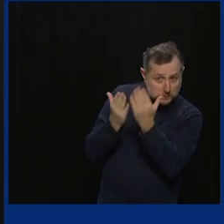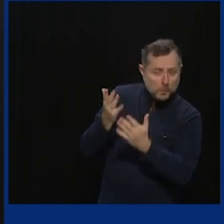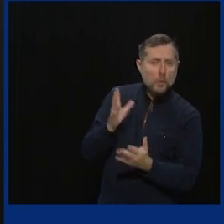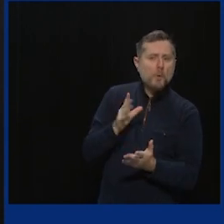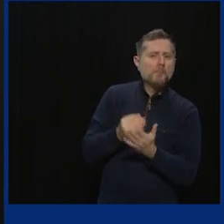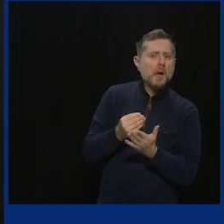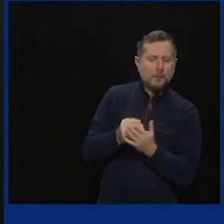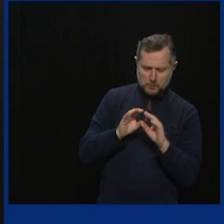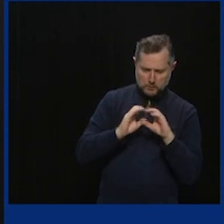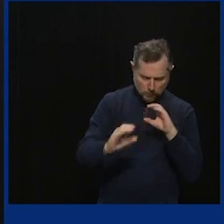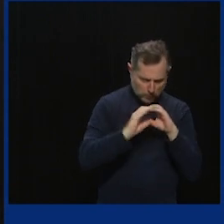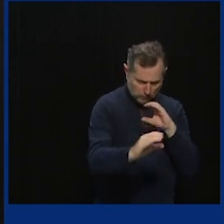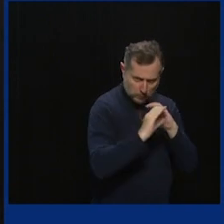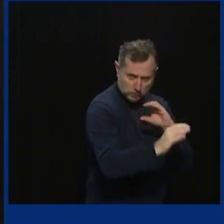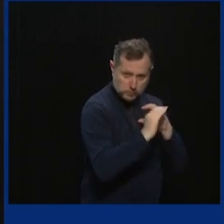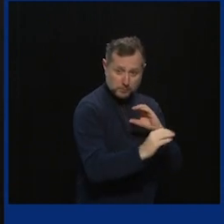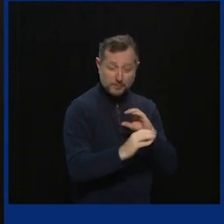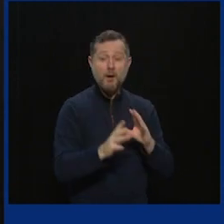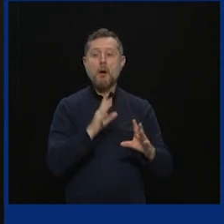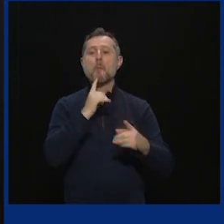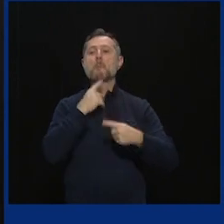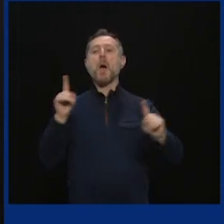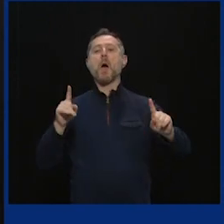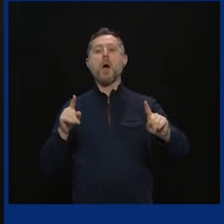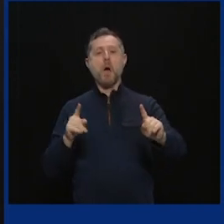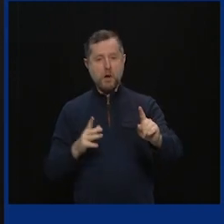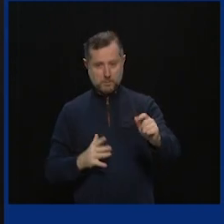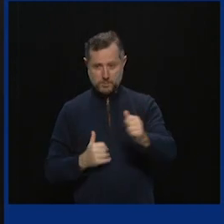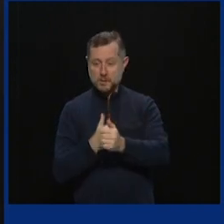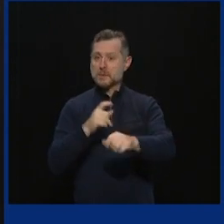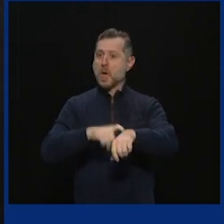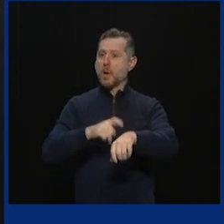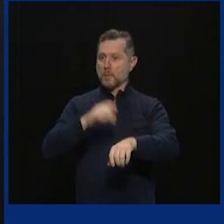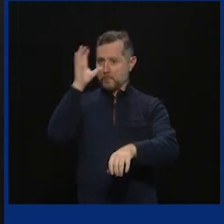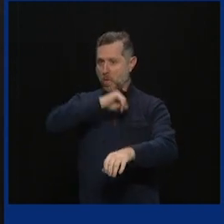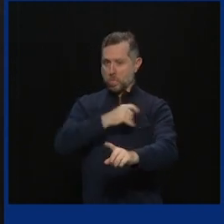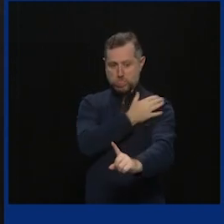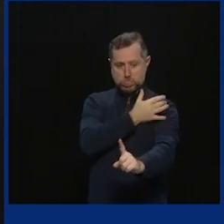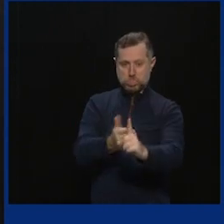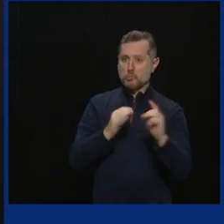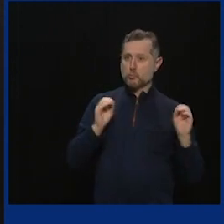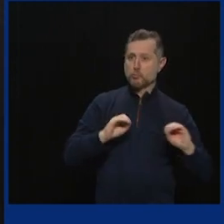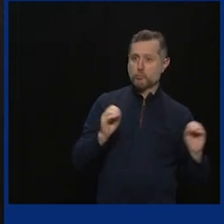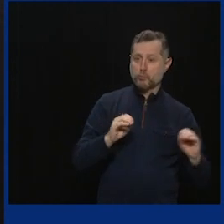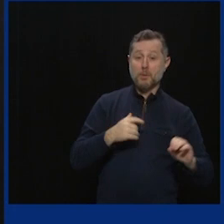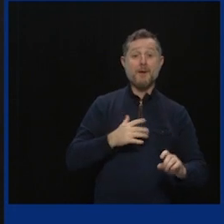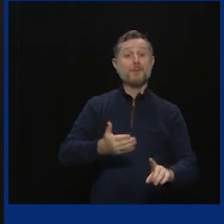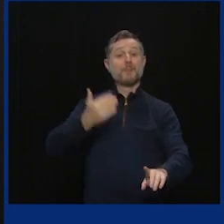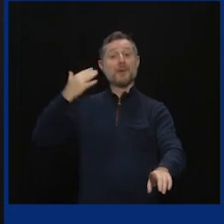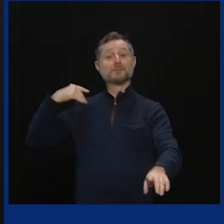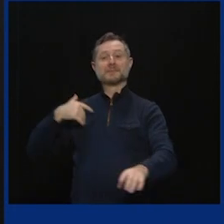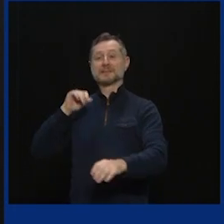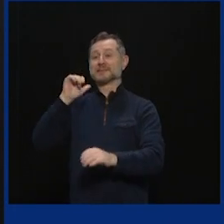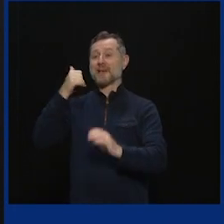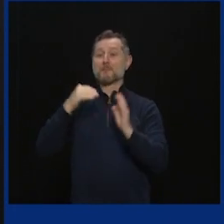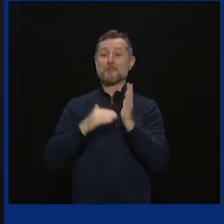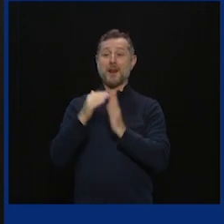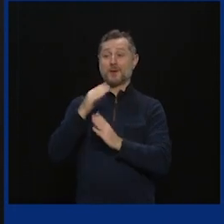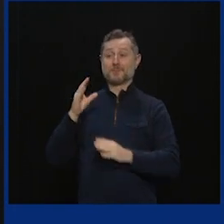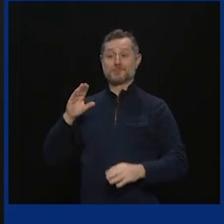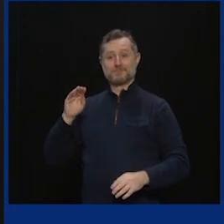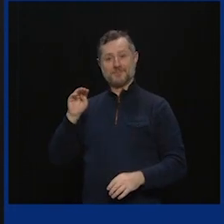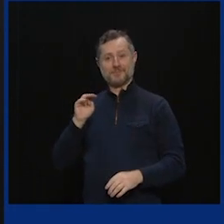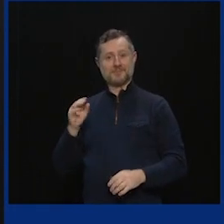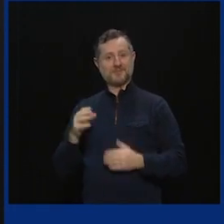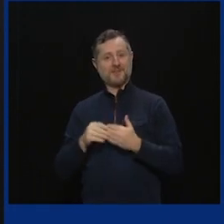time, but better than before. In the past, it had been a $10 million Downtown Revitalization Initiative,